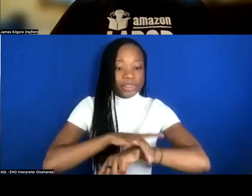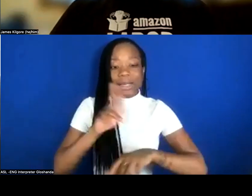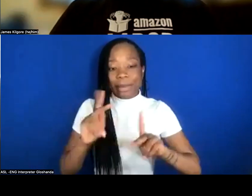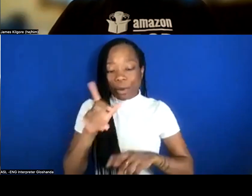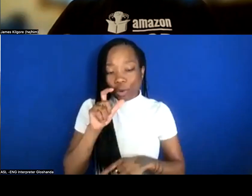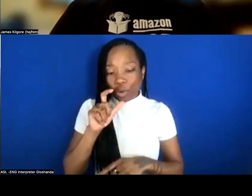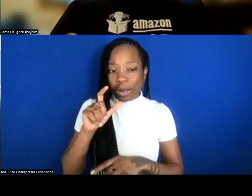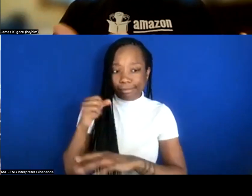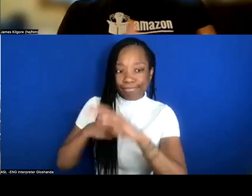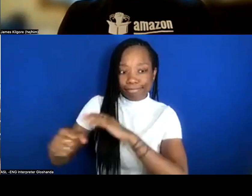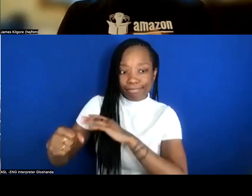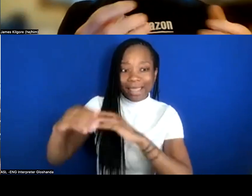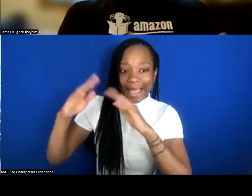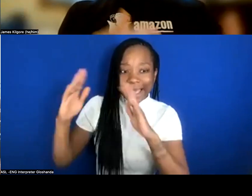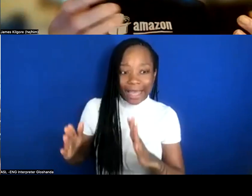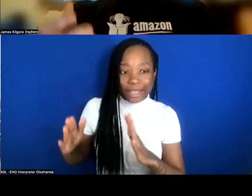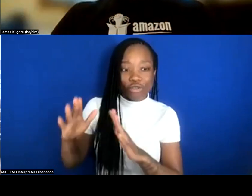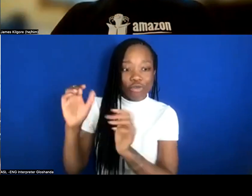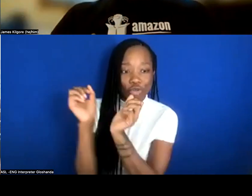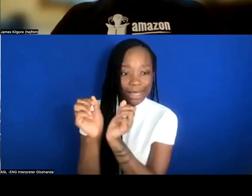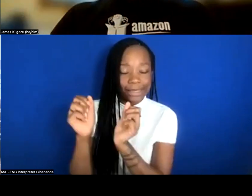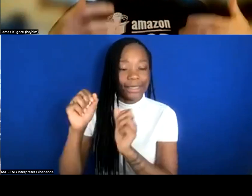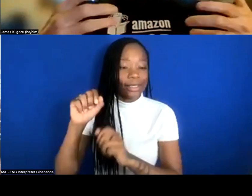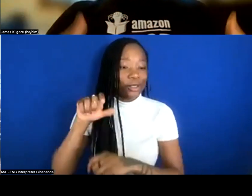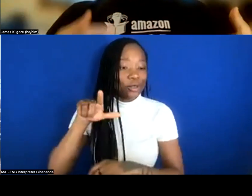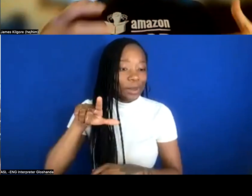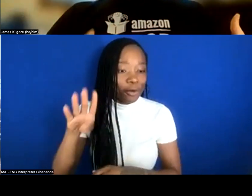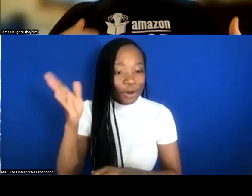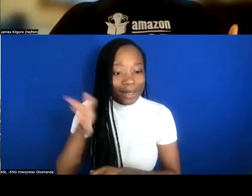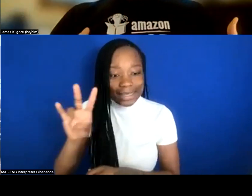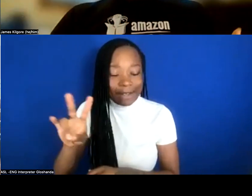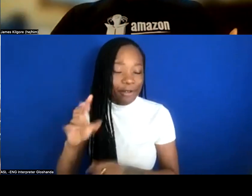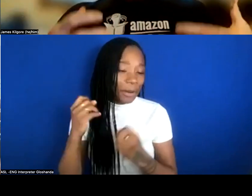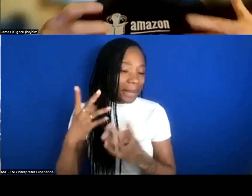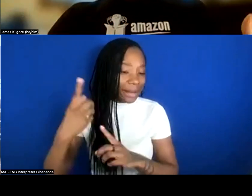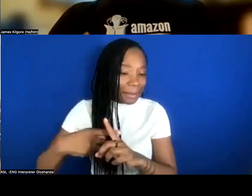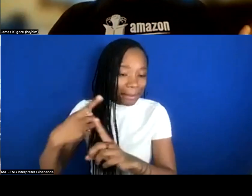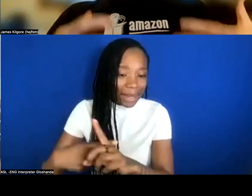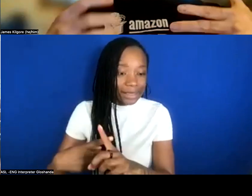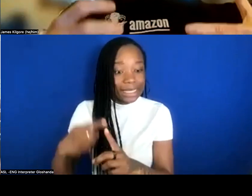in house arrest 24/7 for months or even years on end. We used their experiences